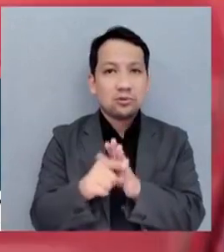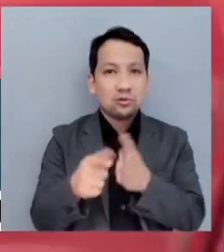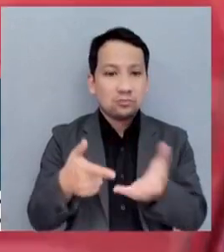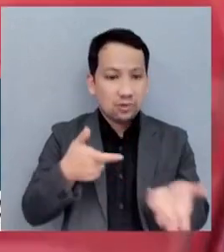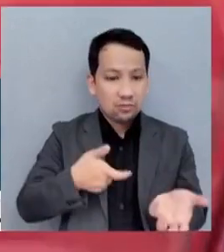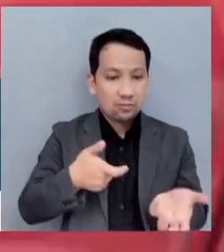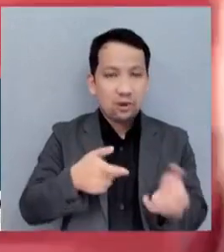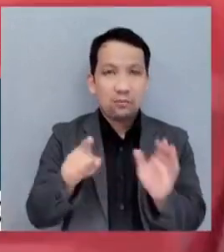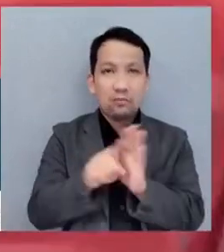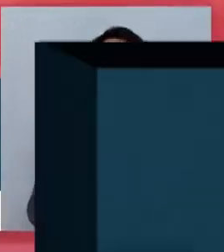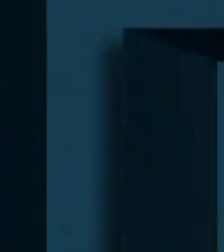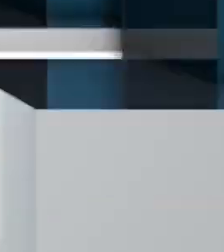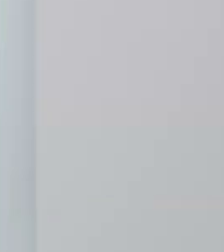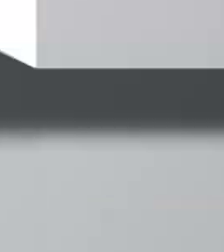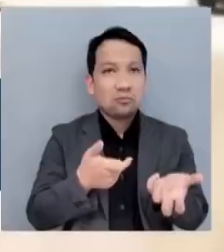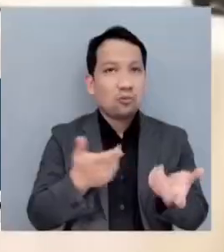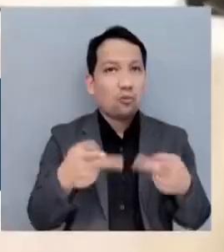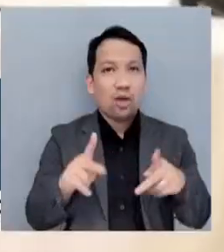firearms.